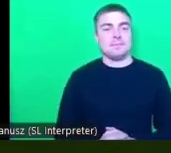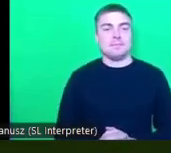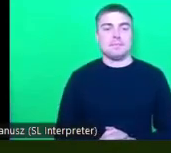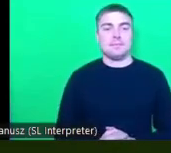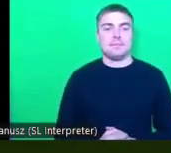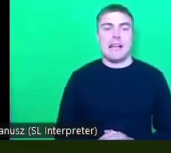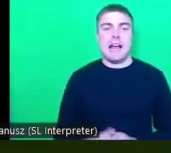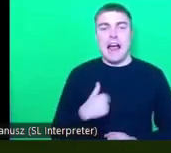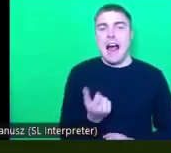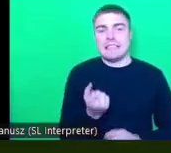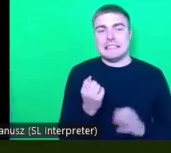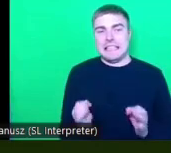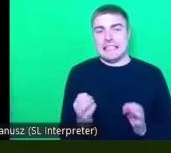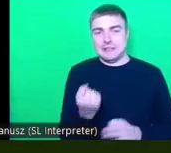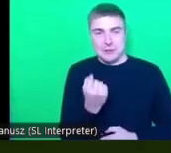A few weeks ago, I